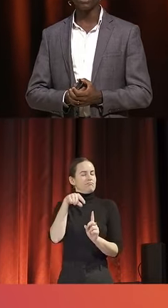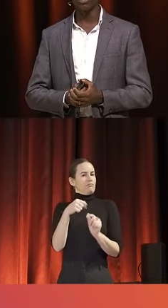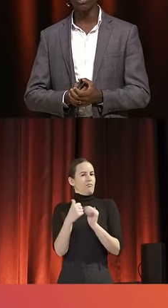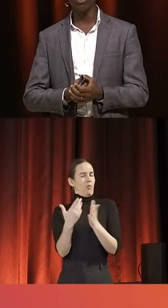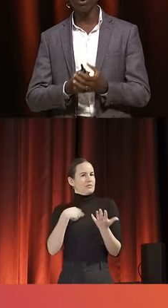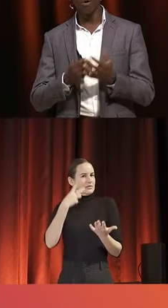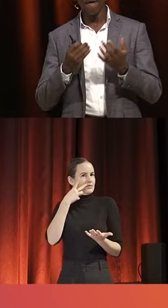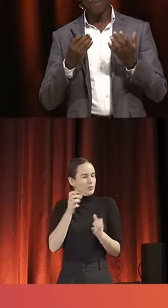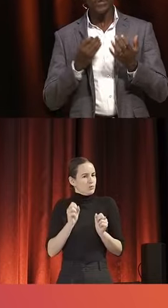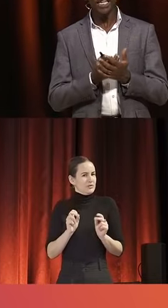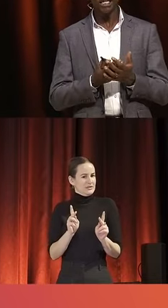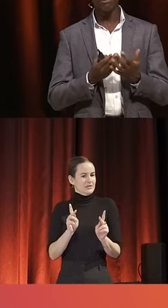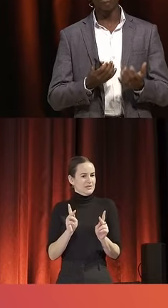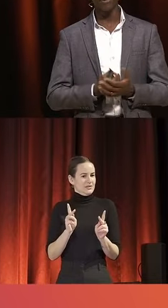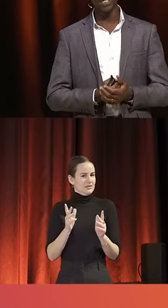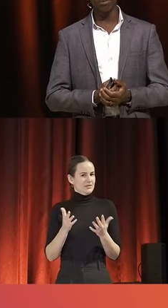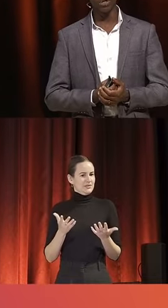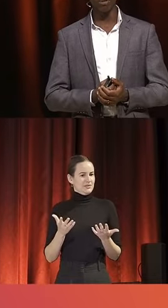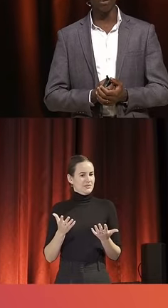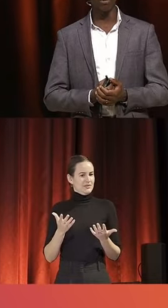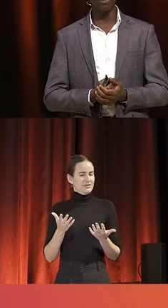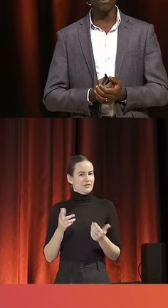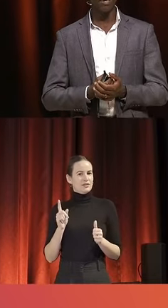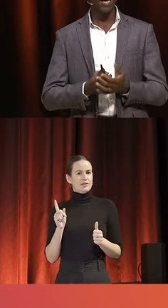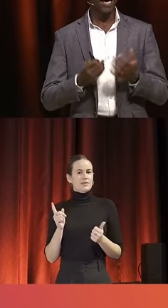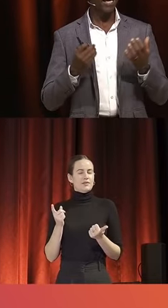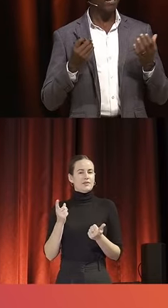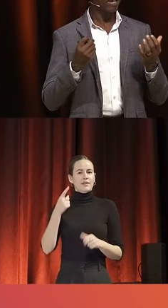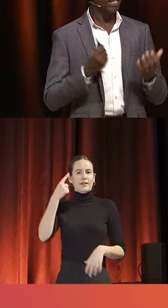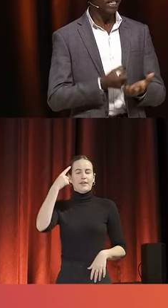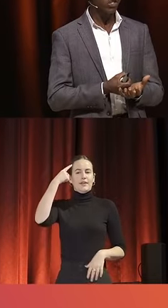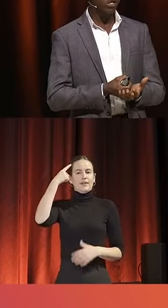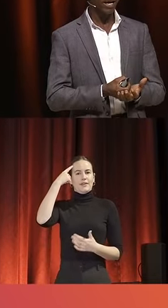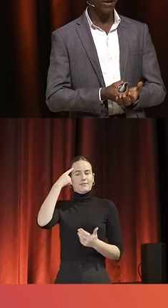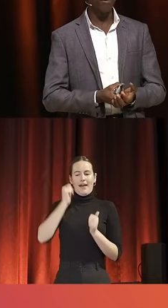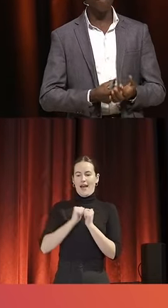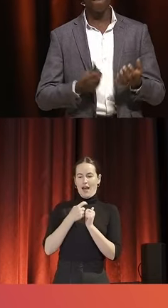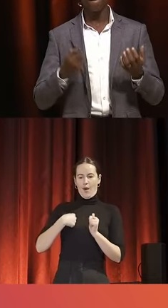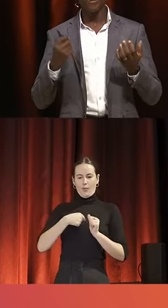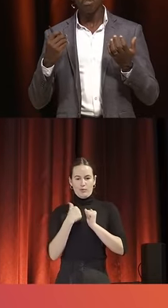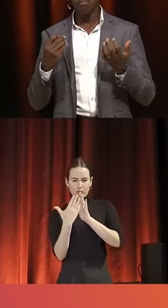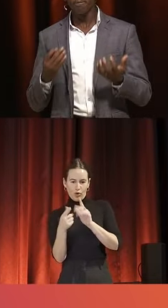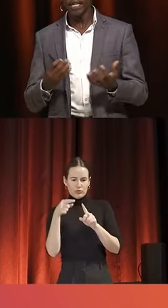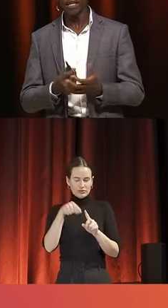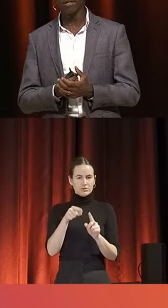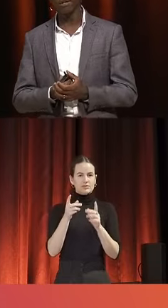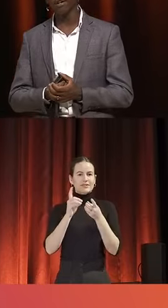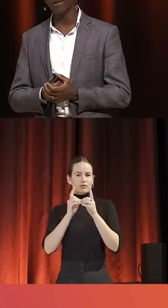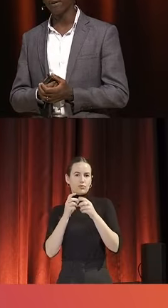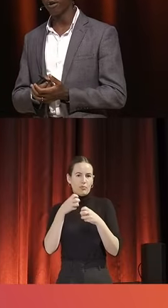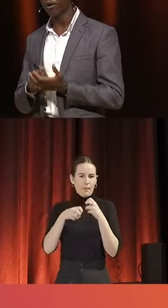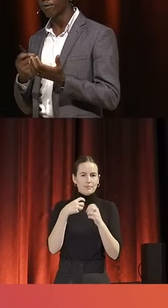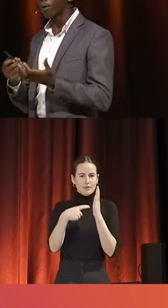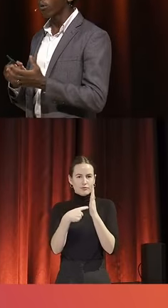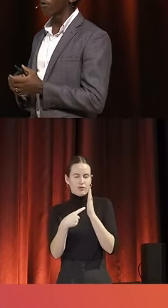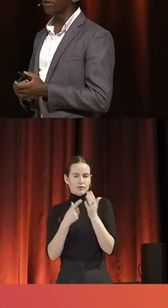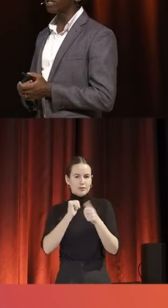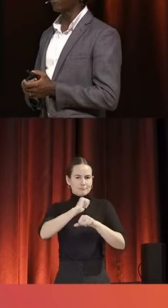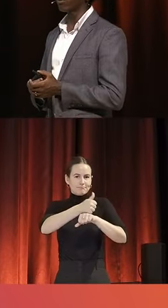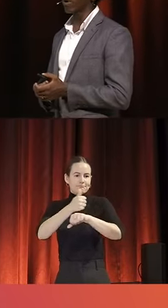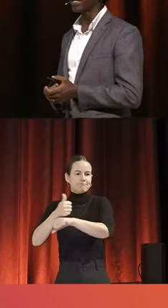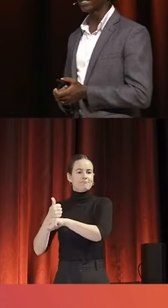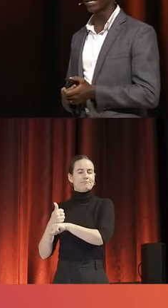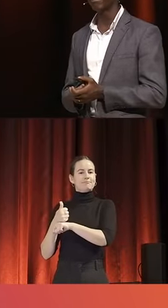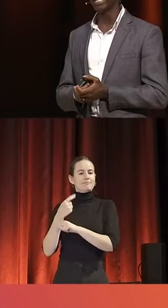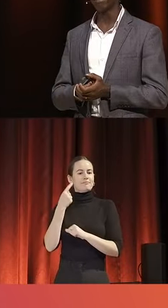us to think from first principles and at each layer think of a